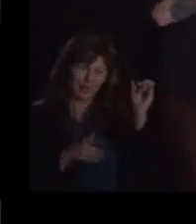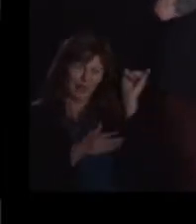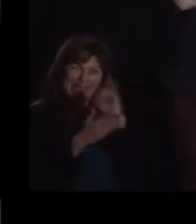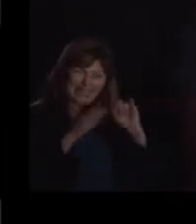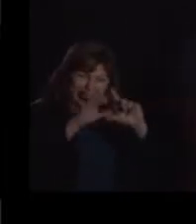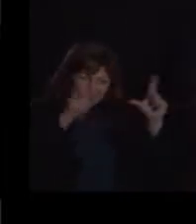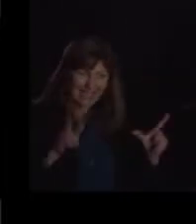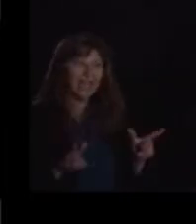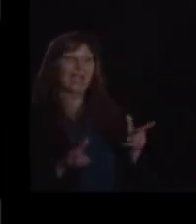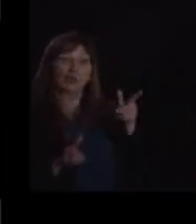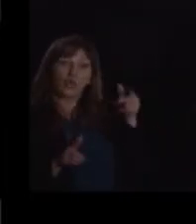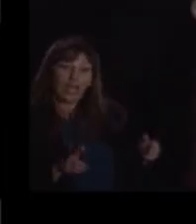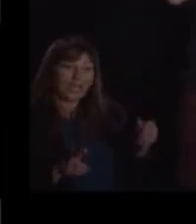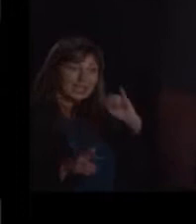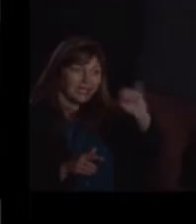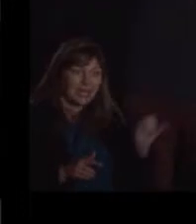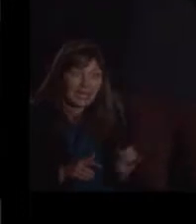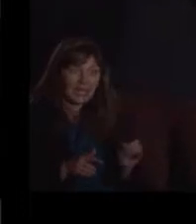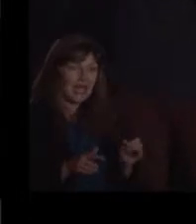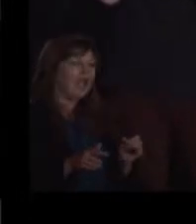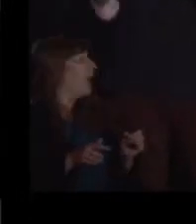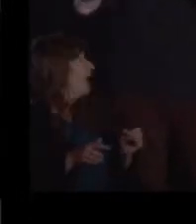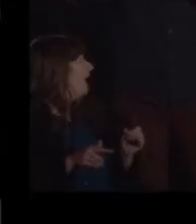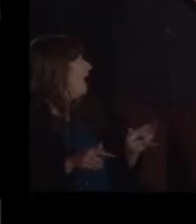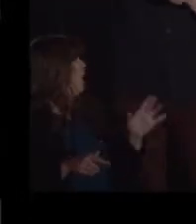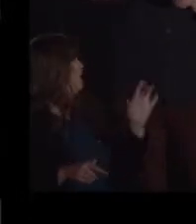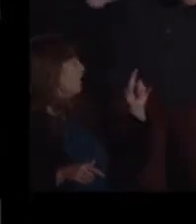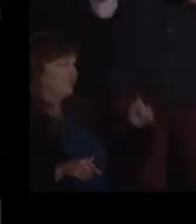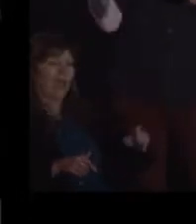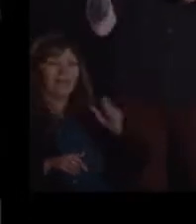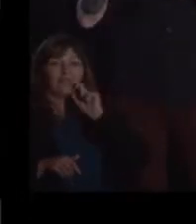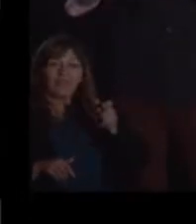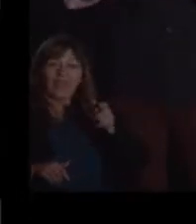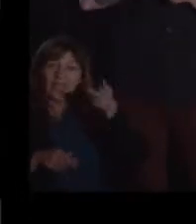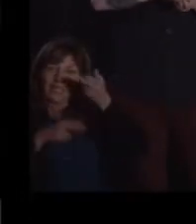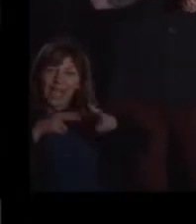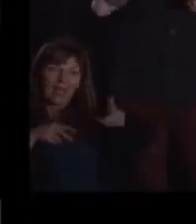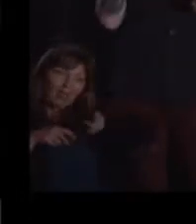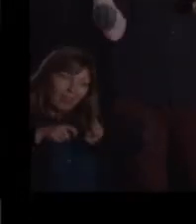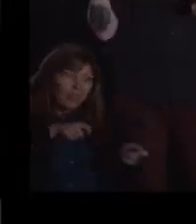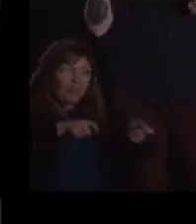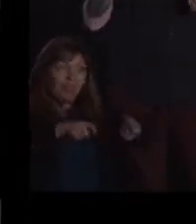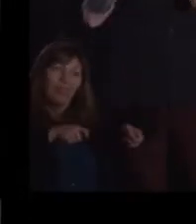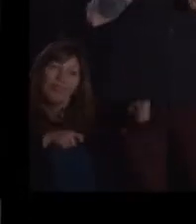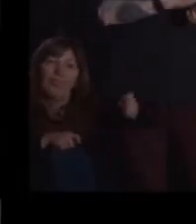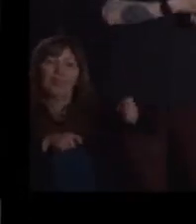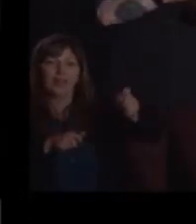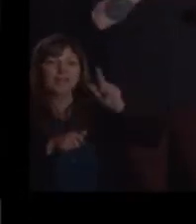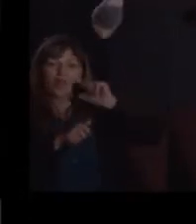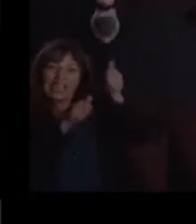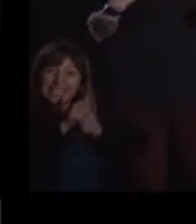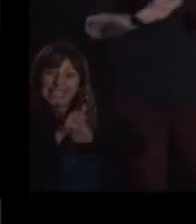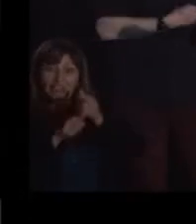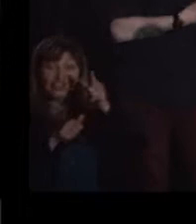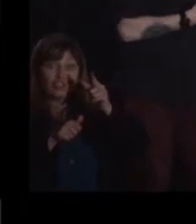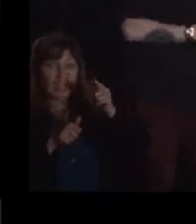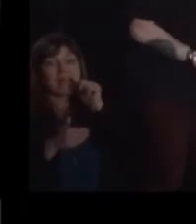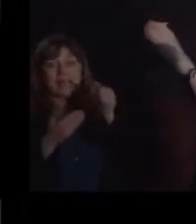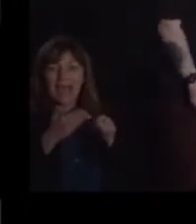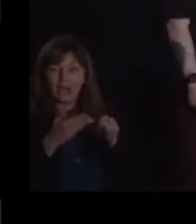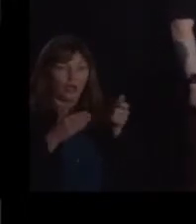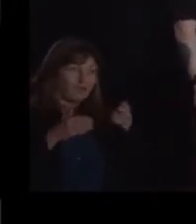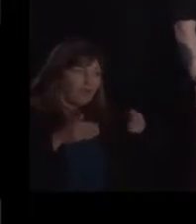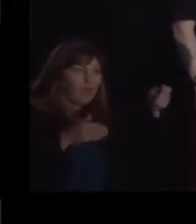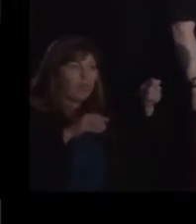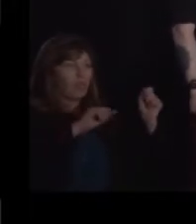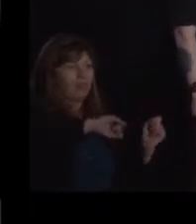the graphic is. You then have to use a scalpel to manually weed out every single letter and every single bit of negative